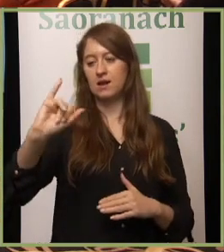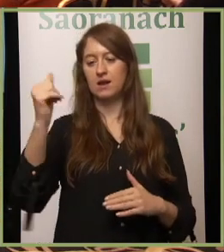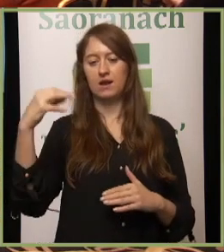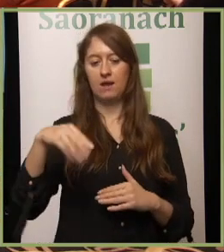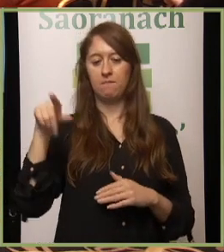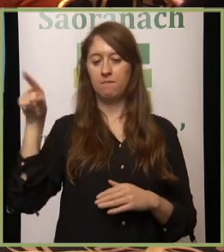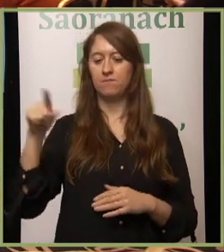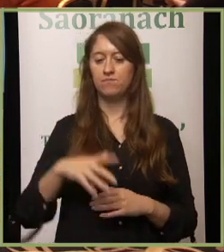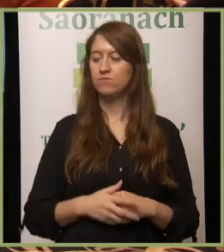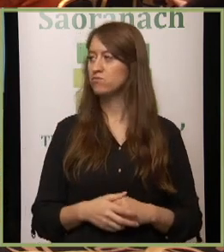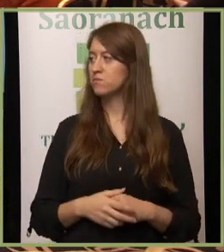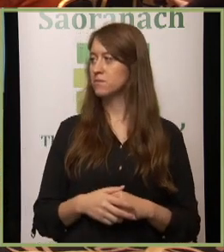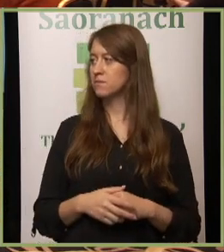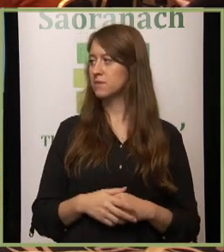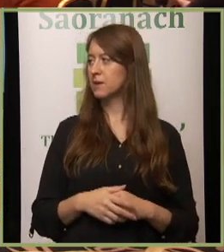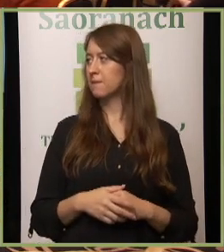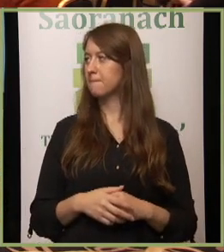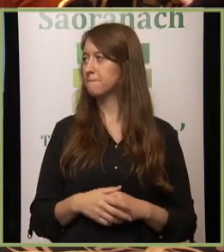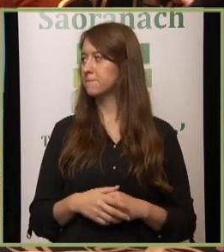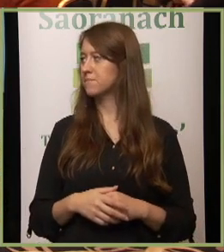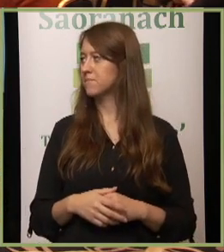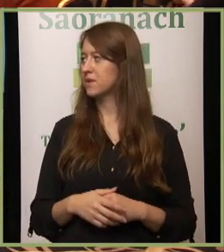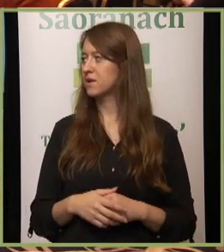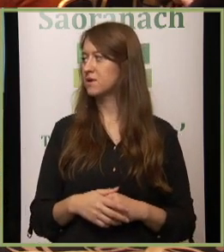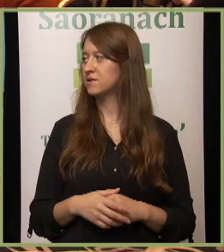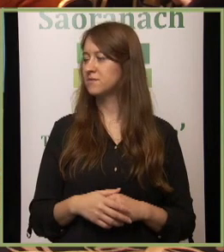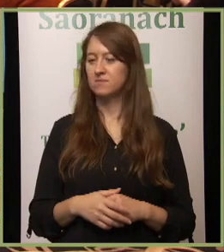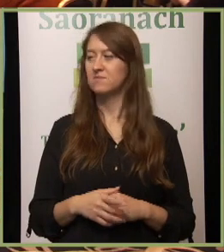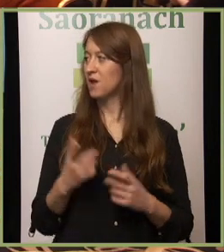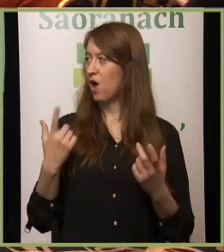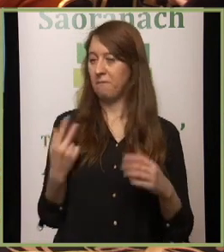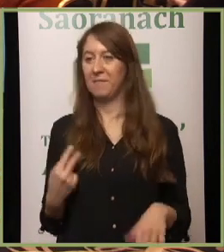Oh, it's great to get up again. Sorry. Thank you.